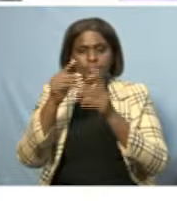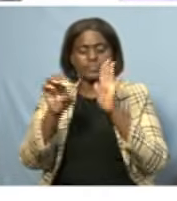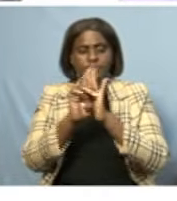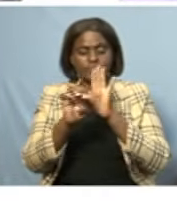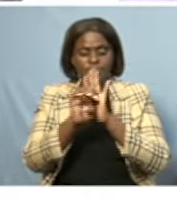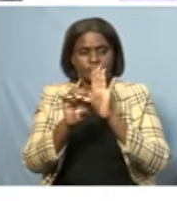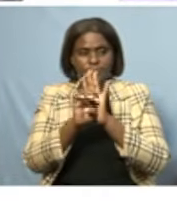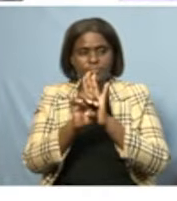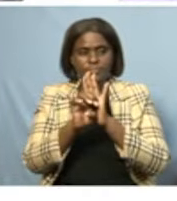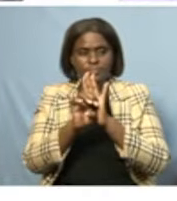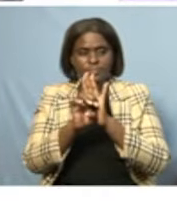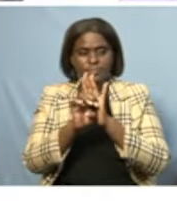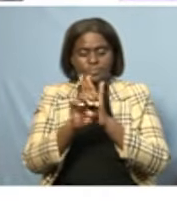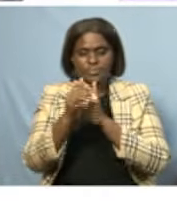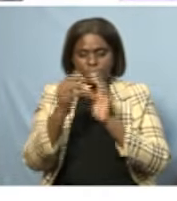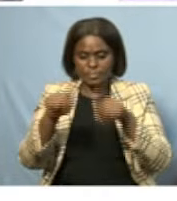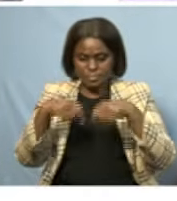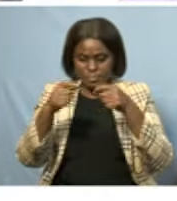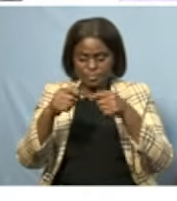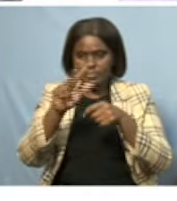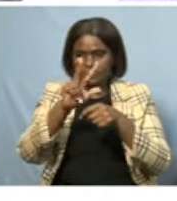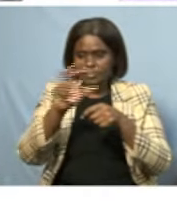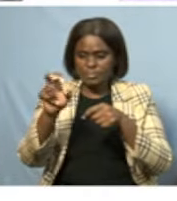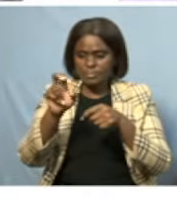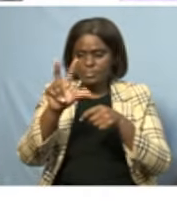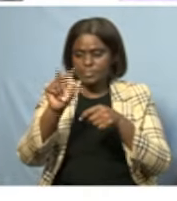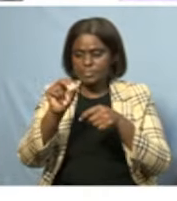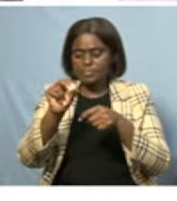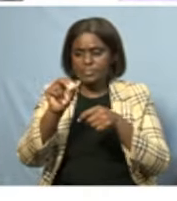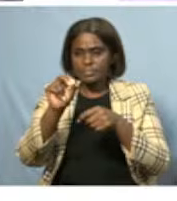example, the issuance of